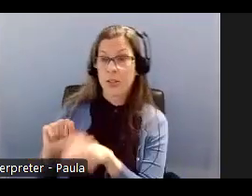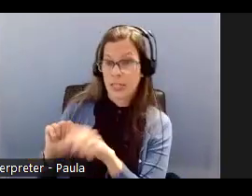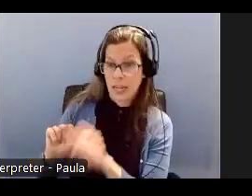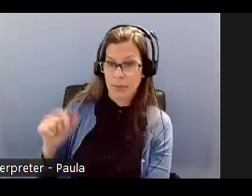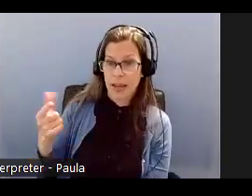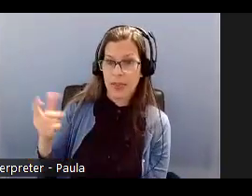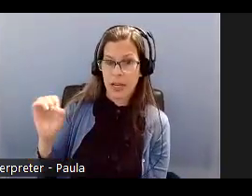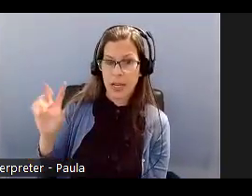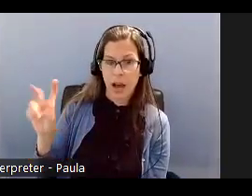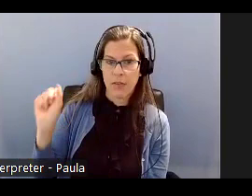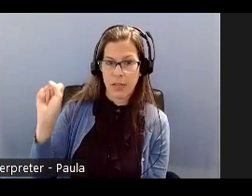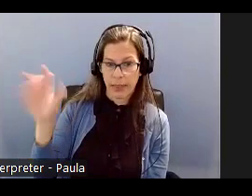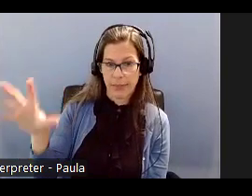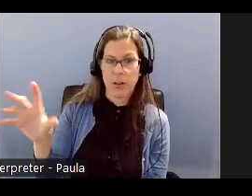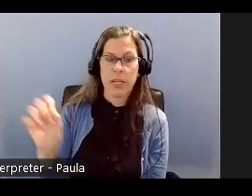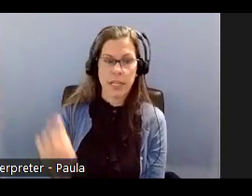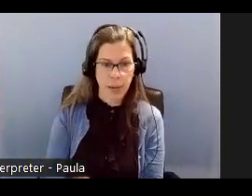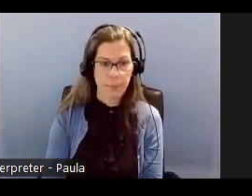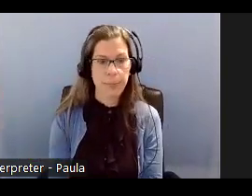delivery? Perfect.